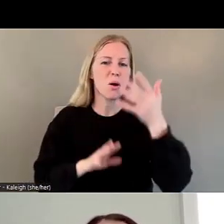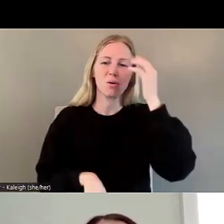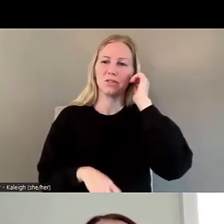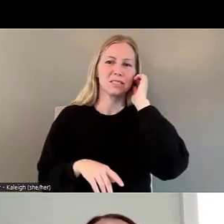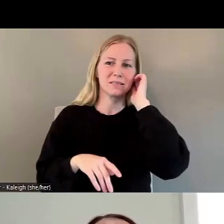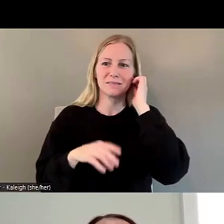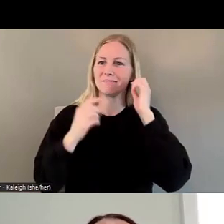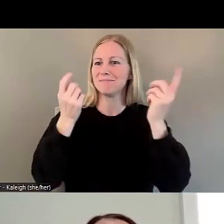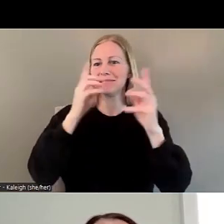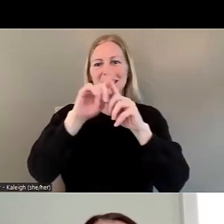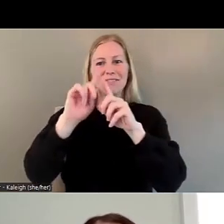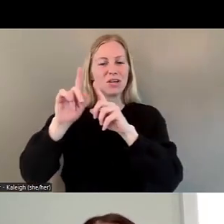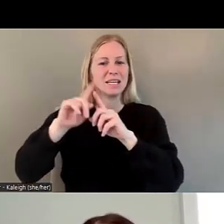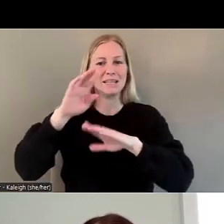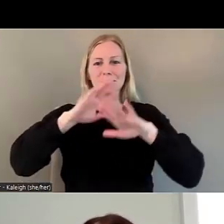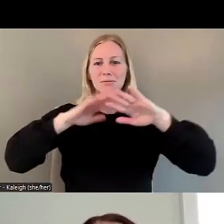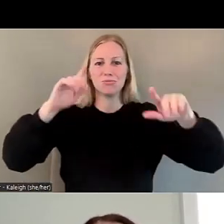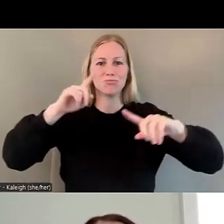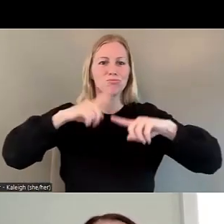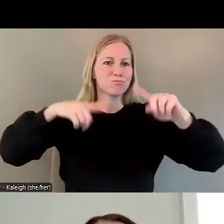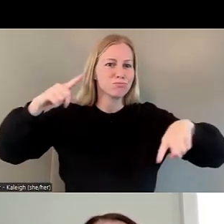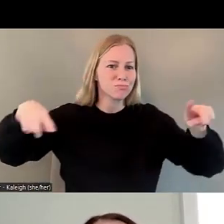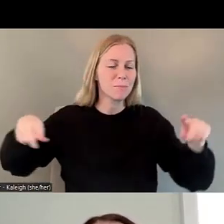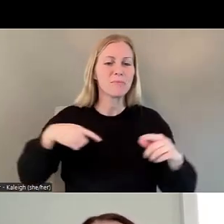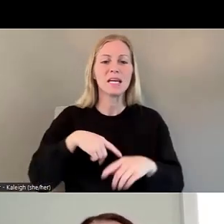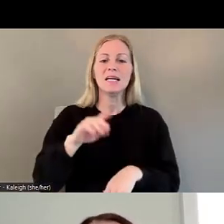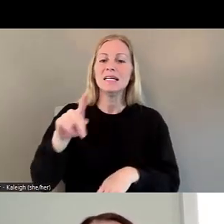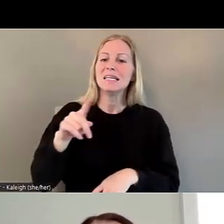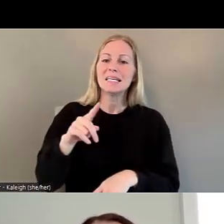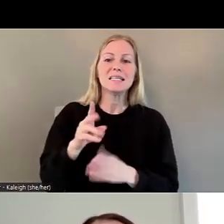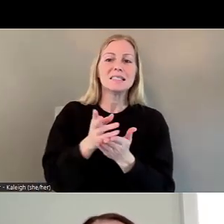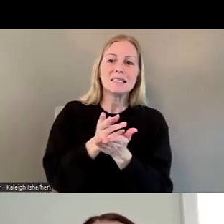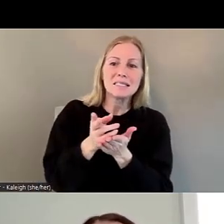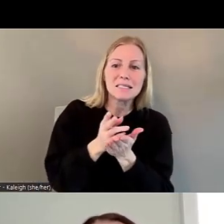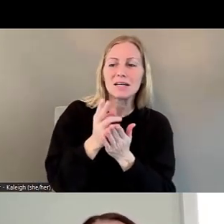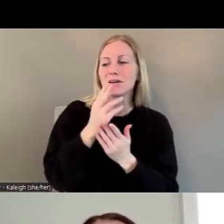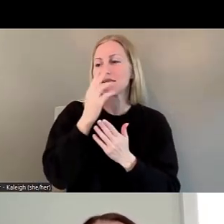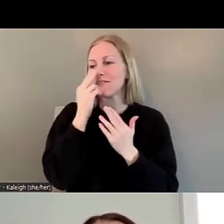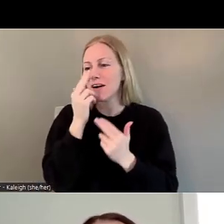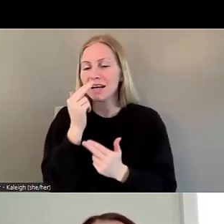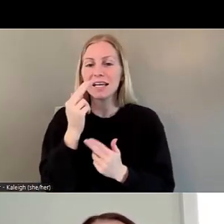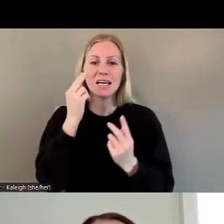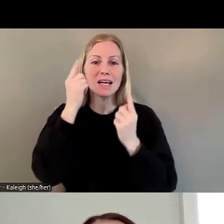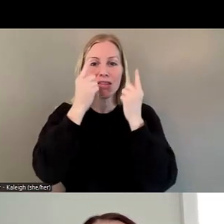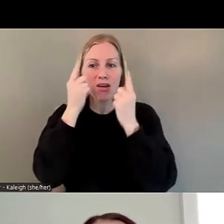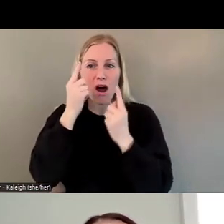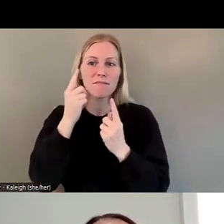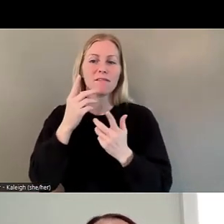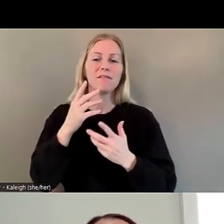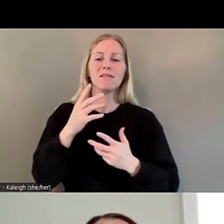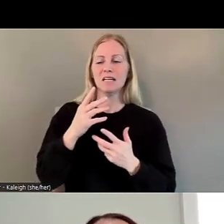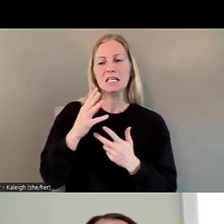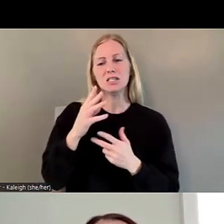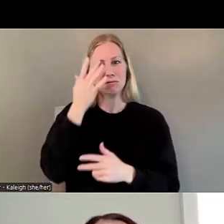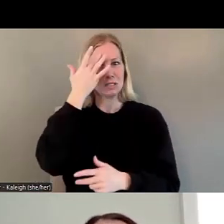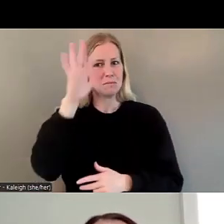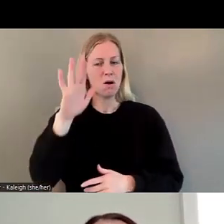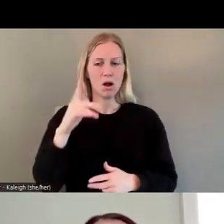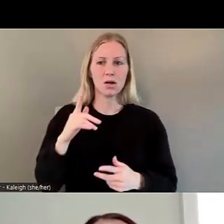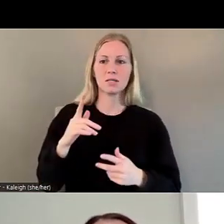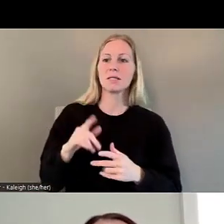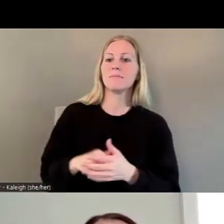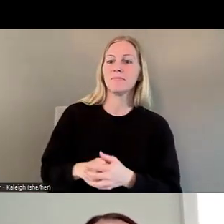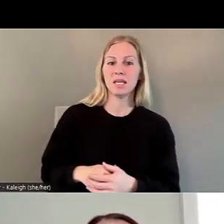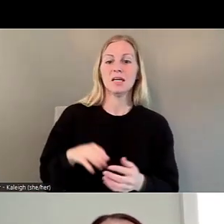sincere, funny, thoughtful, and smart, just as he was the day he started being restrained and forced into timeout rooms in his